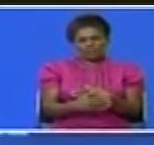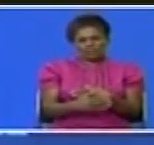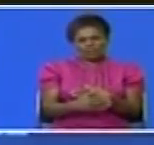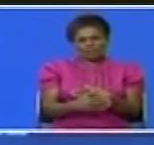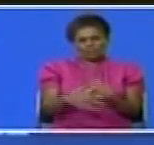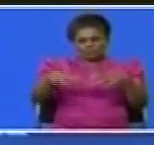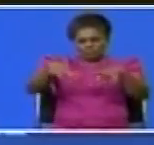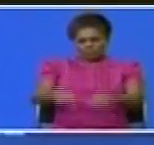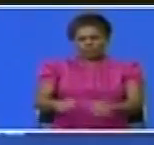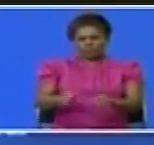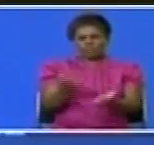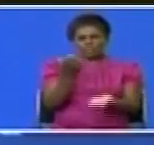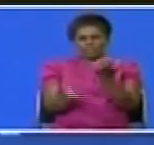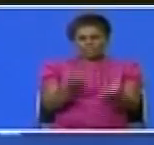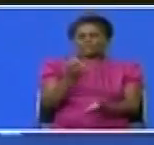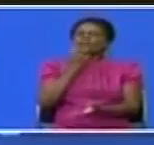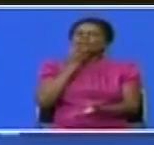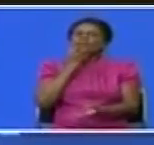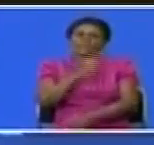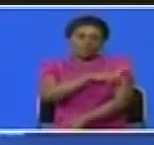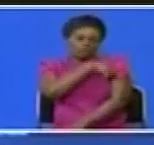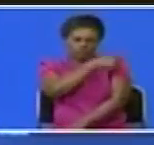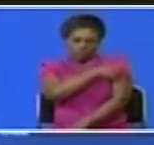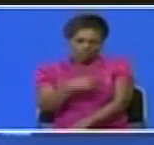we booked for clinics in Kenyatta Hospital,